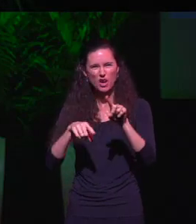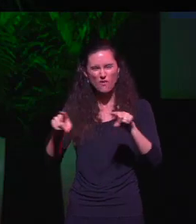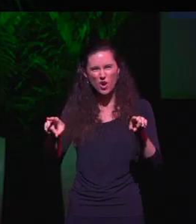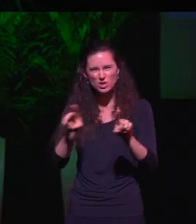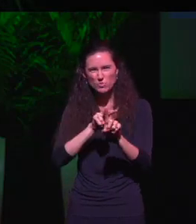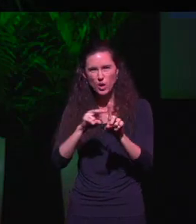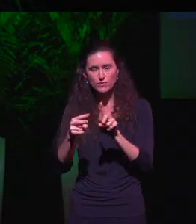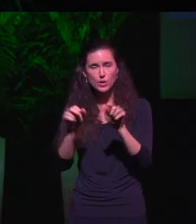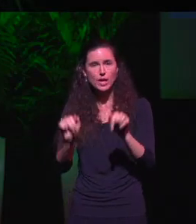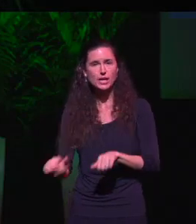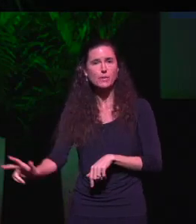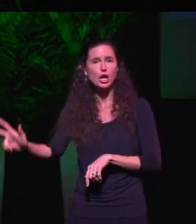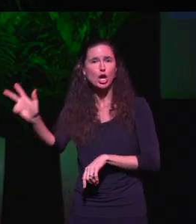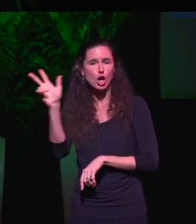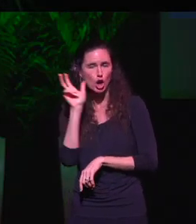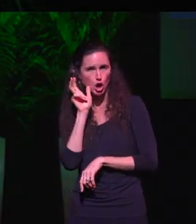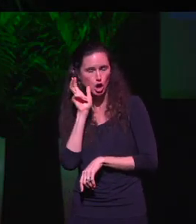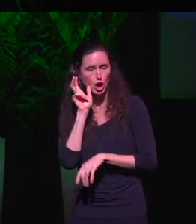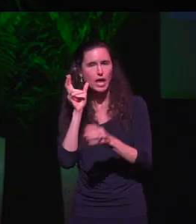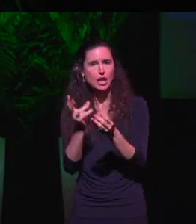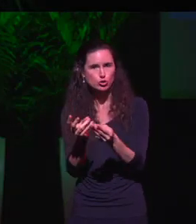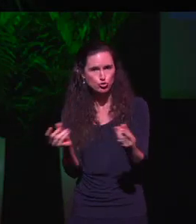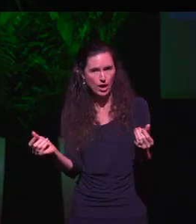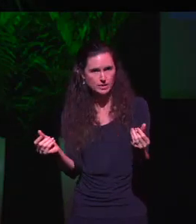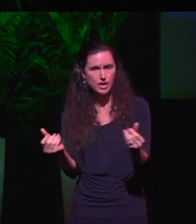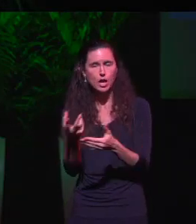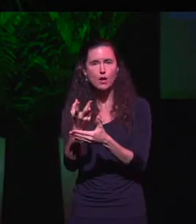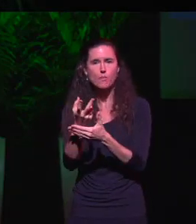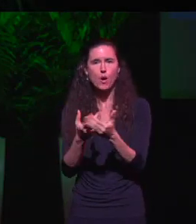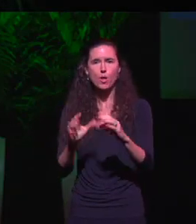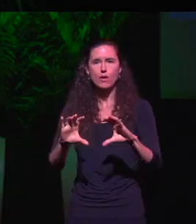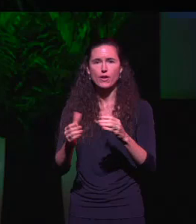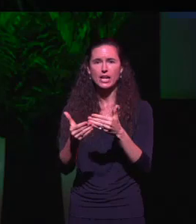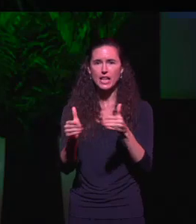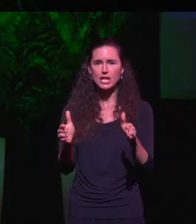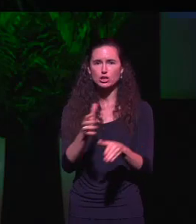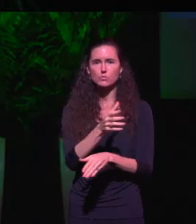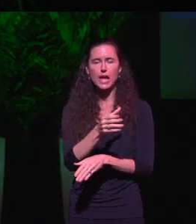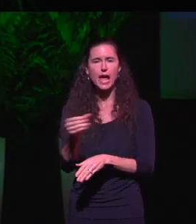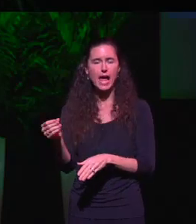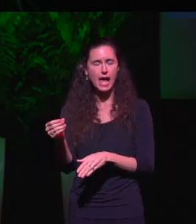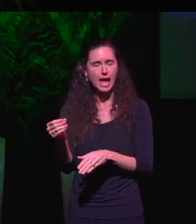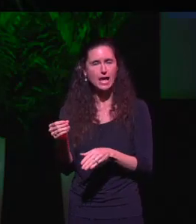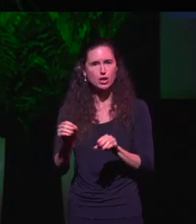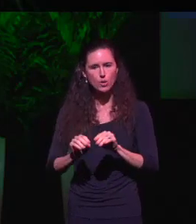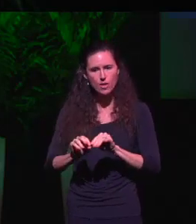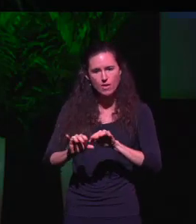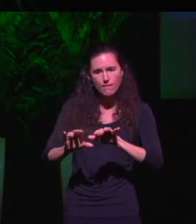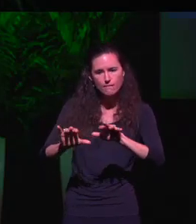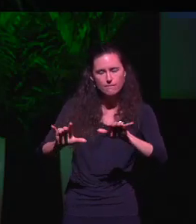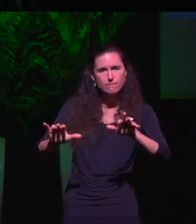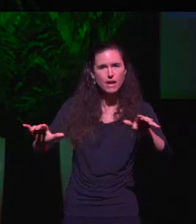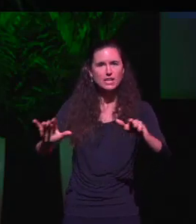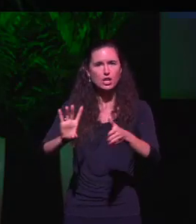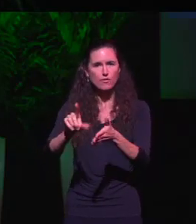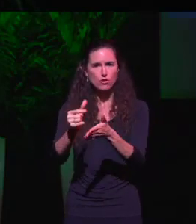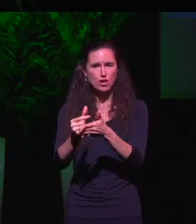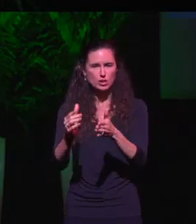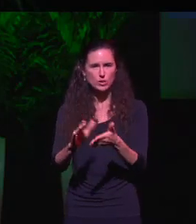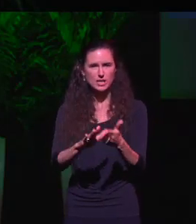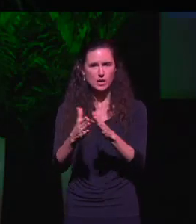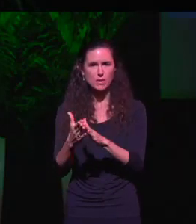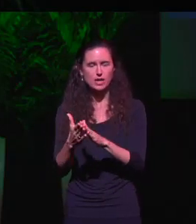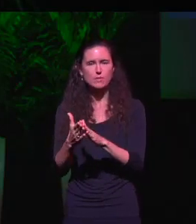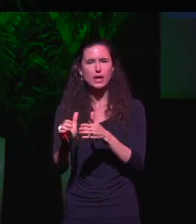where they can be heard and addressed. In both our classrooms and through the ripple effect of our graduates becoming thought leaders in